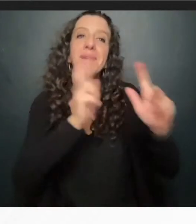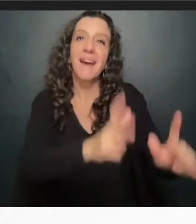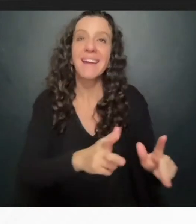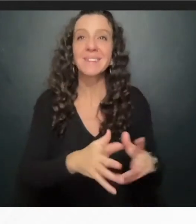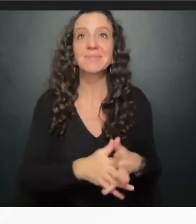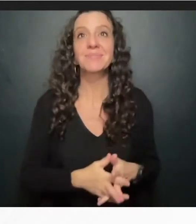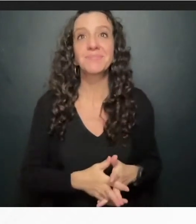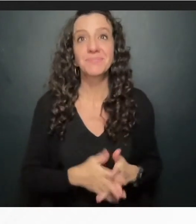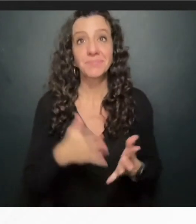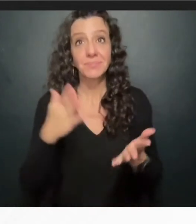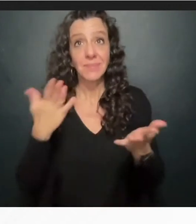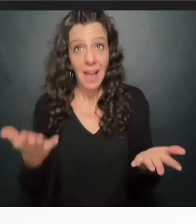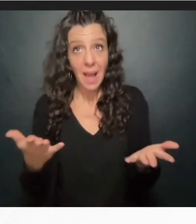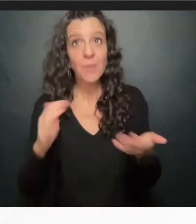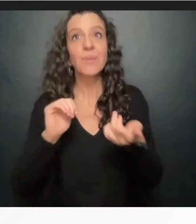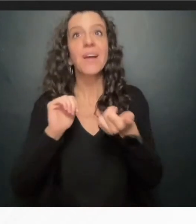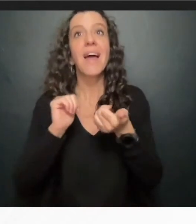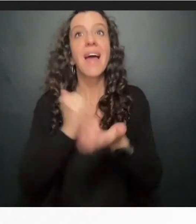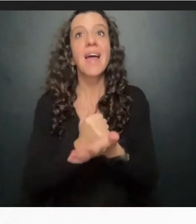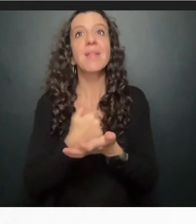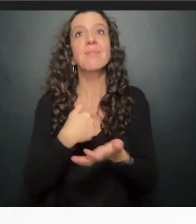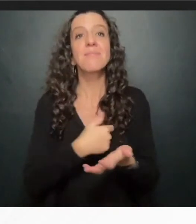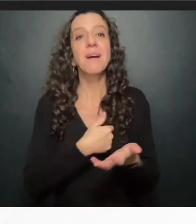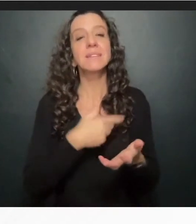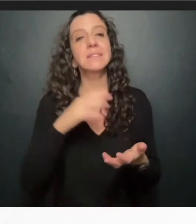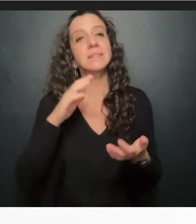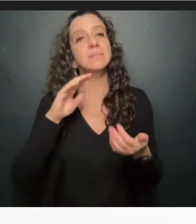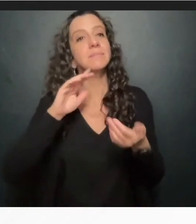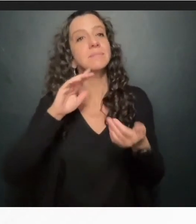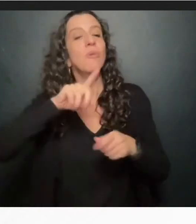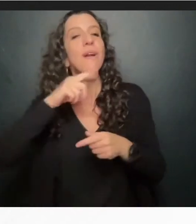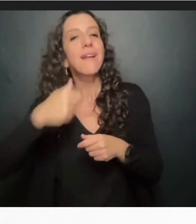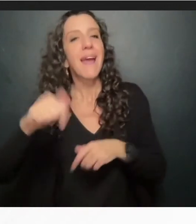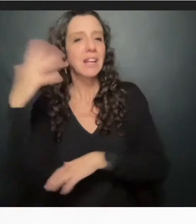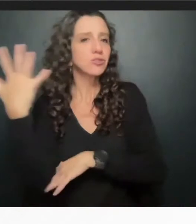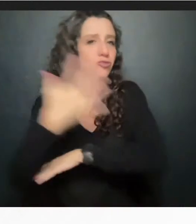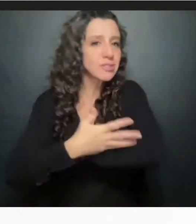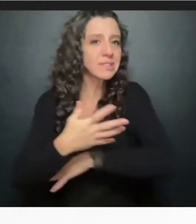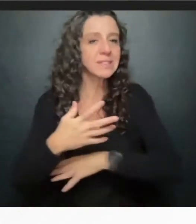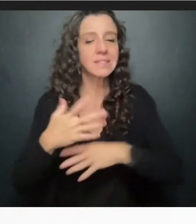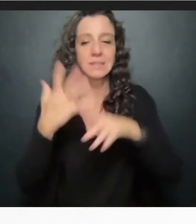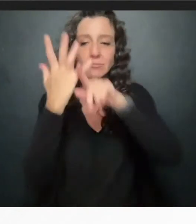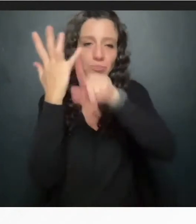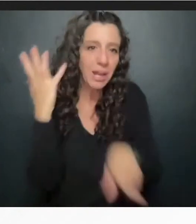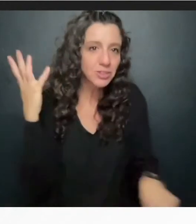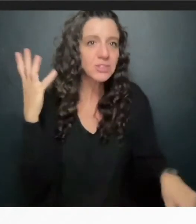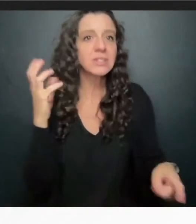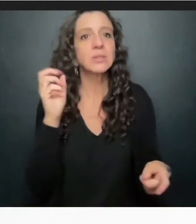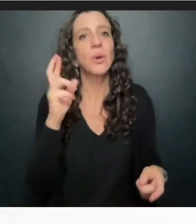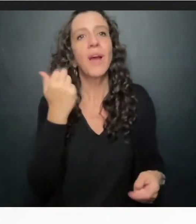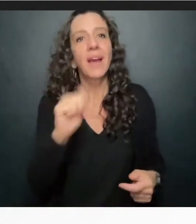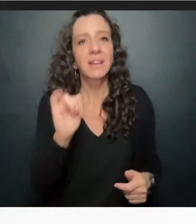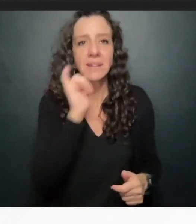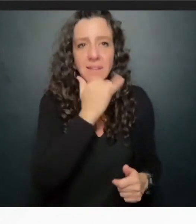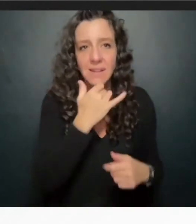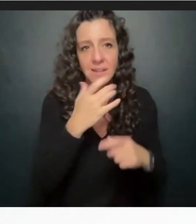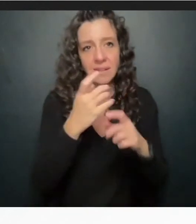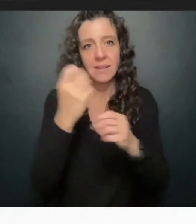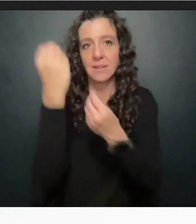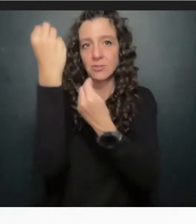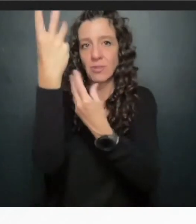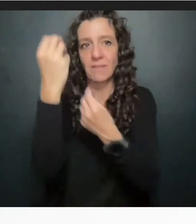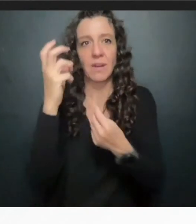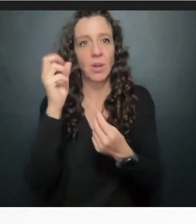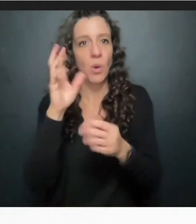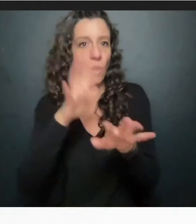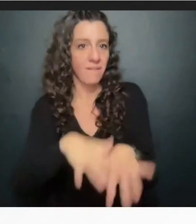on helping us in reporting any downed trees or branches, any malfunctioning traffic signals, or flood incidents.